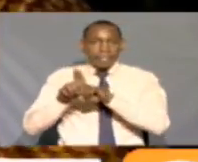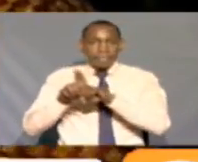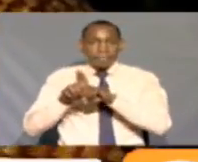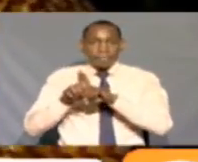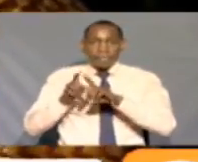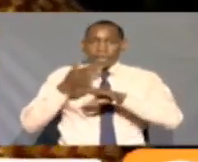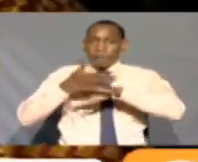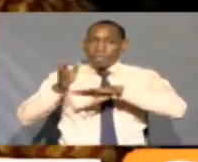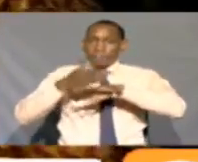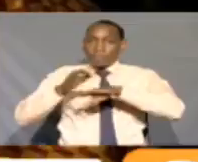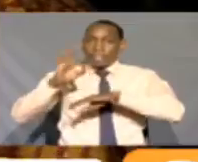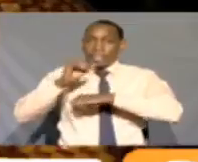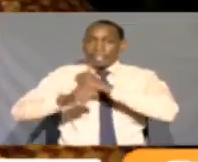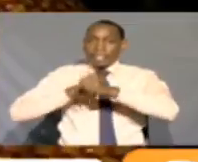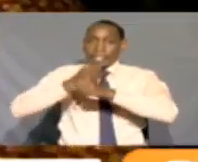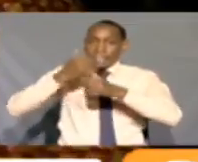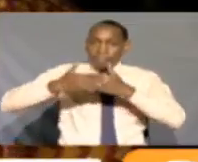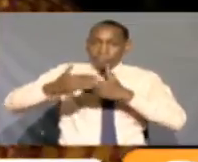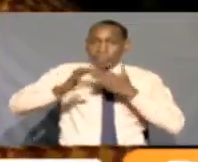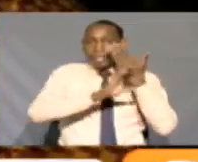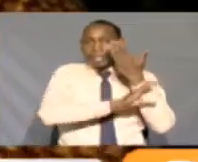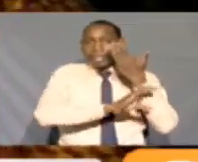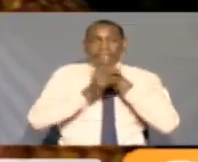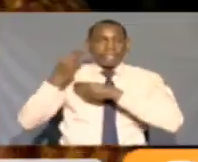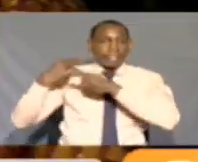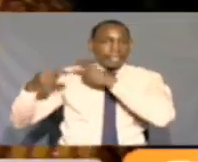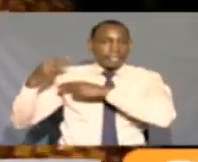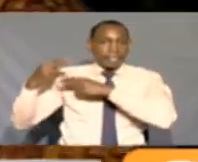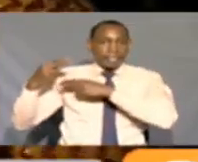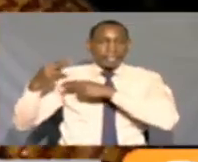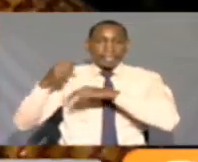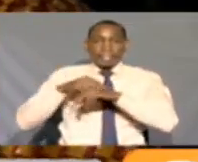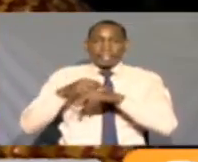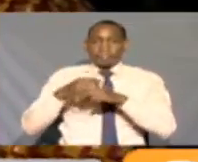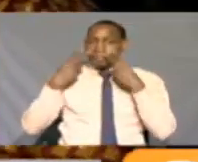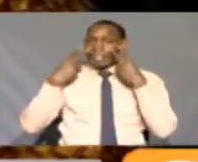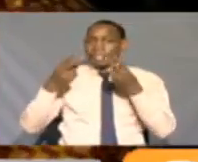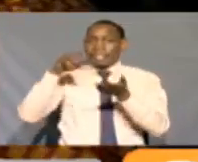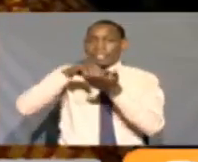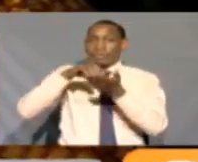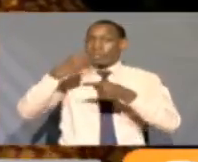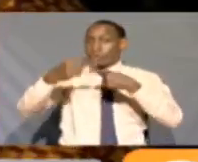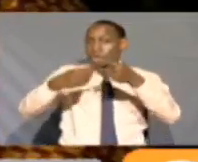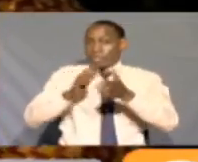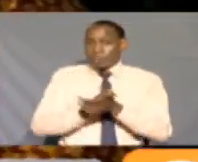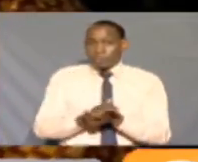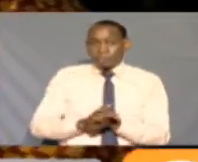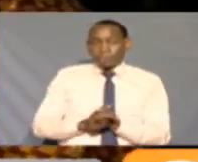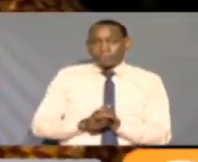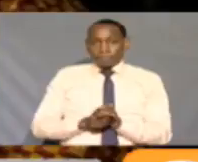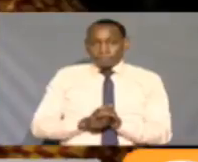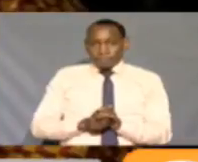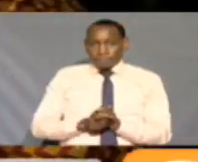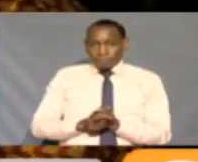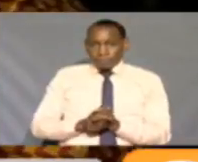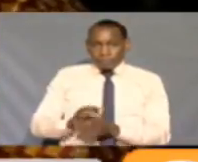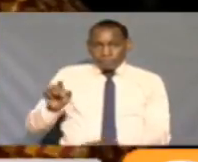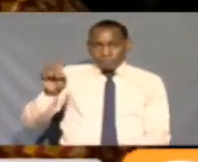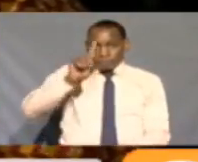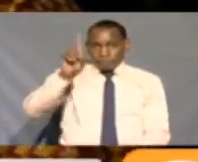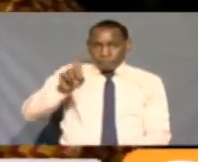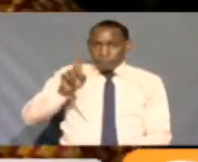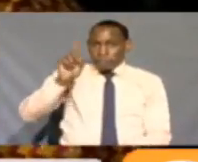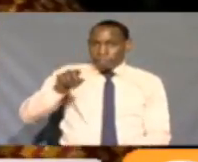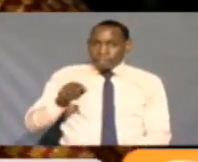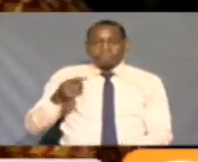squander the next 3 years of this country's history as we watch this unfold? And I think the question, you know, we all need to